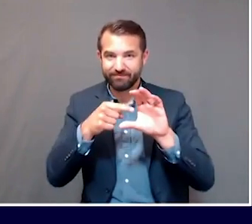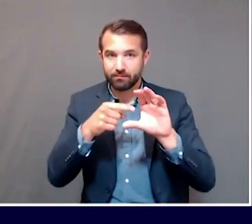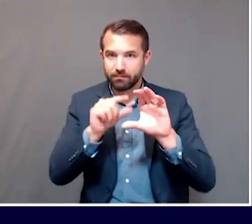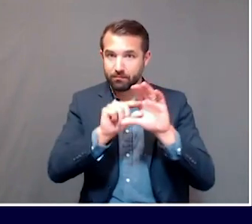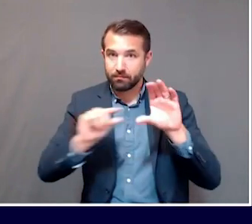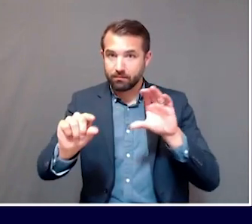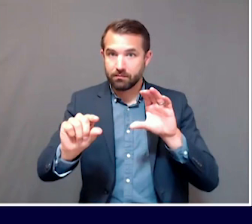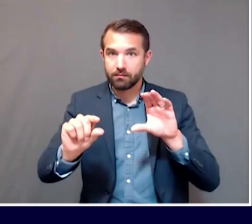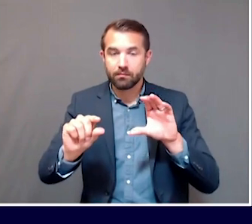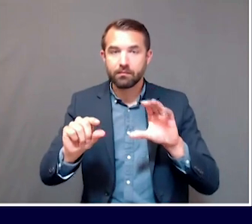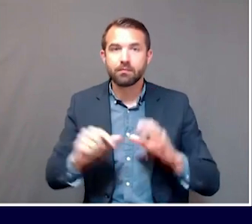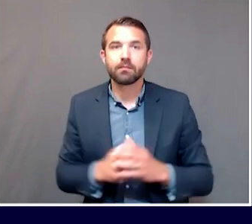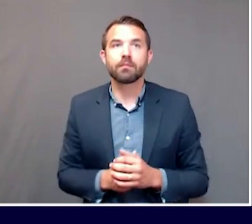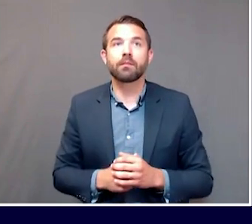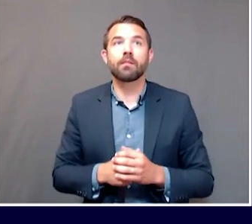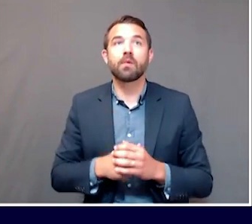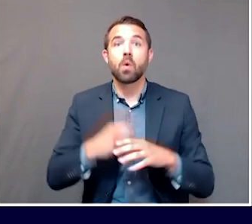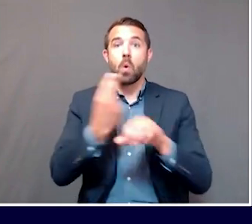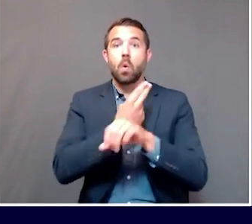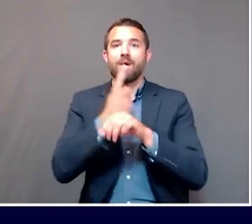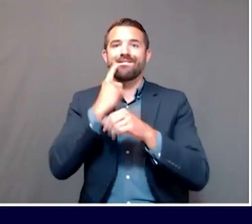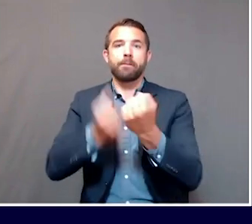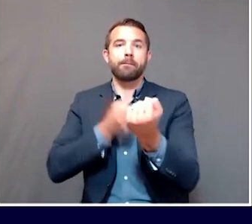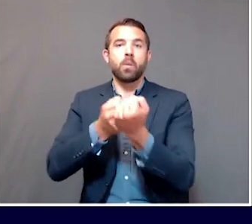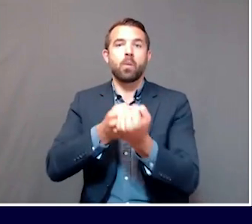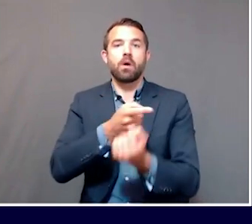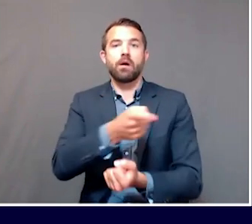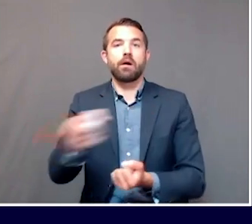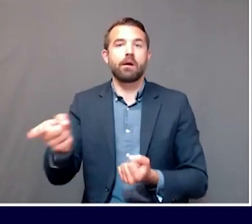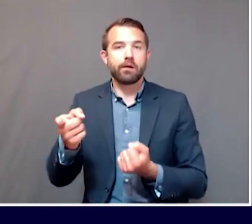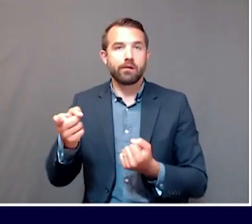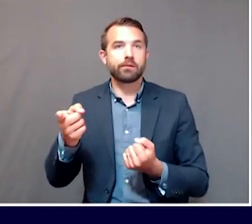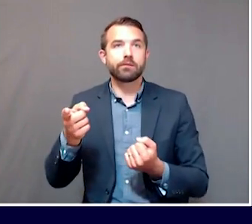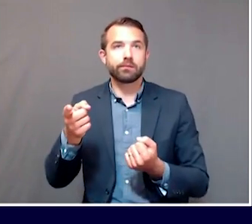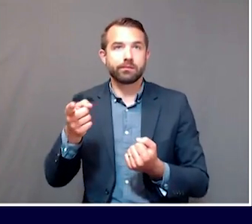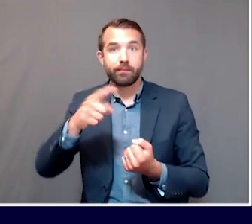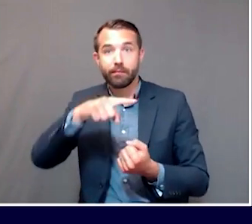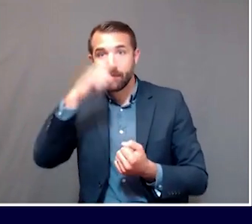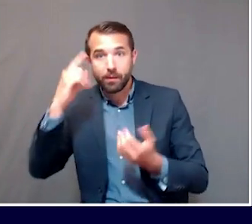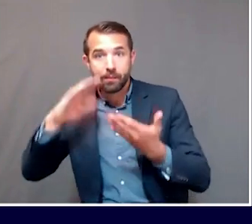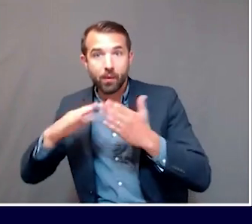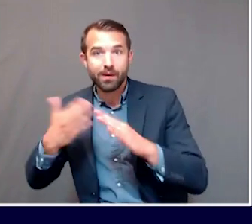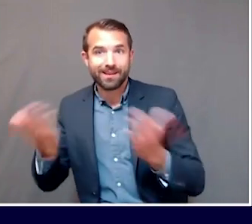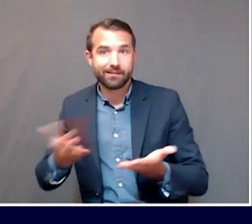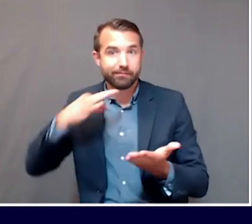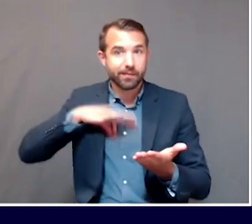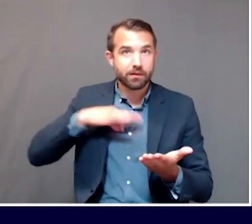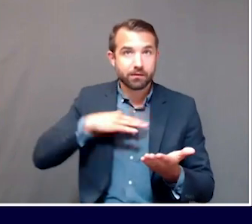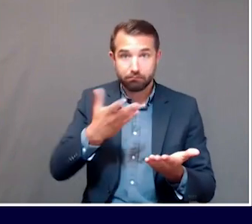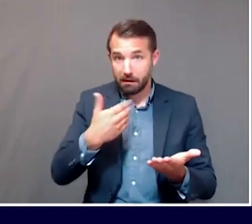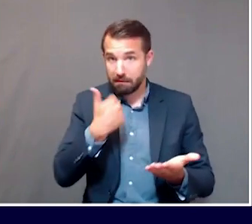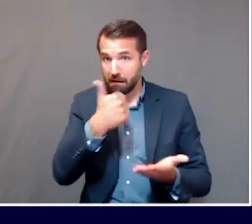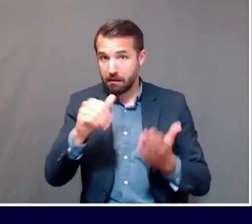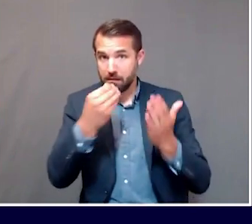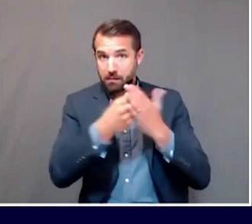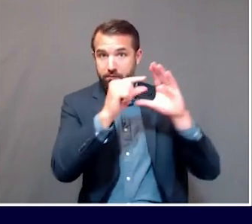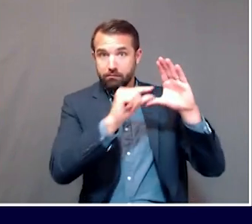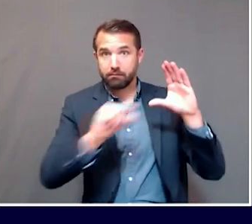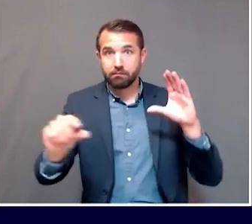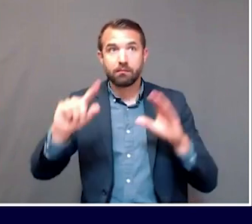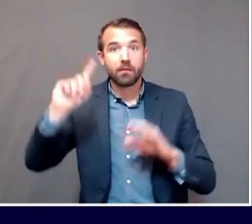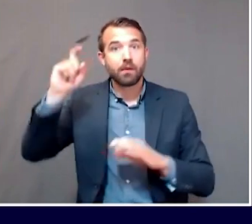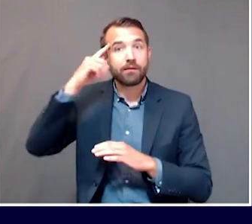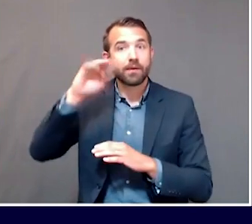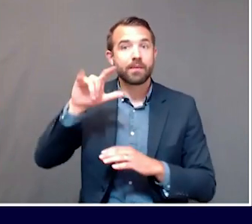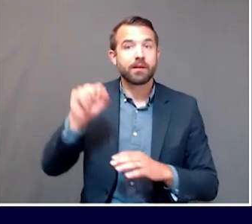and health in Black communities in Maine. And I would love to know what you have to say about that. I don't know what the specific